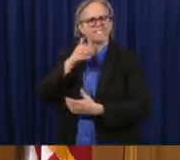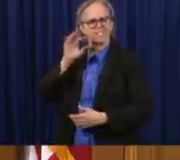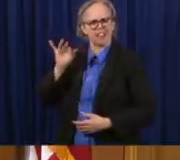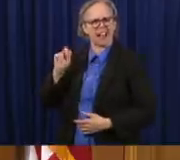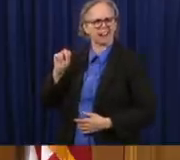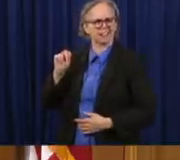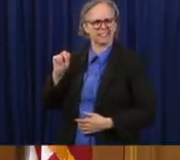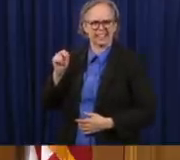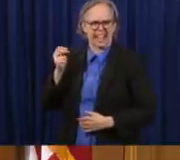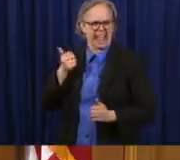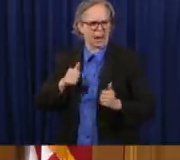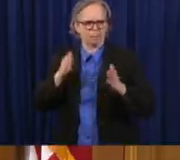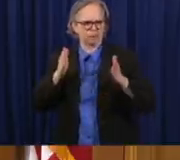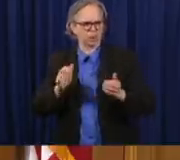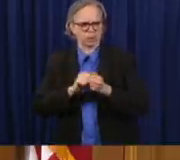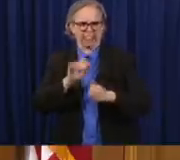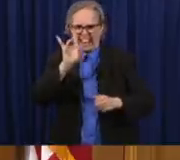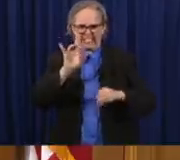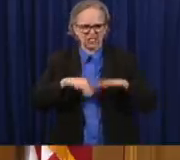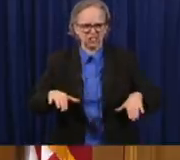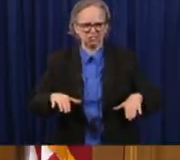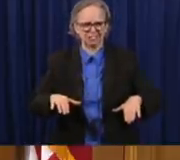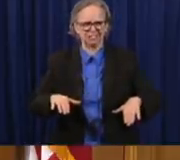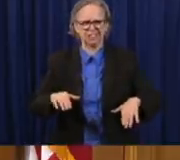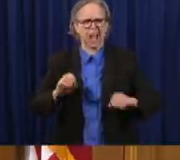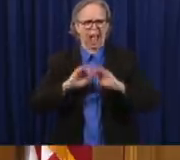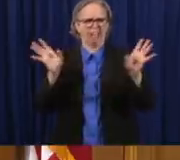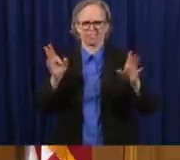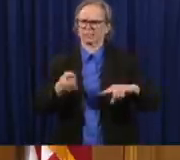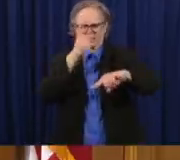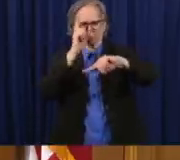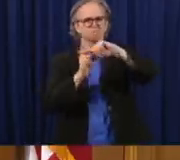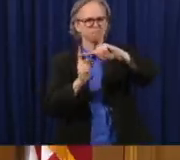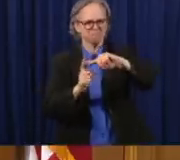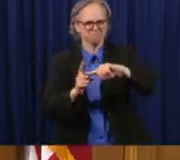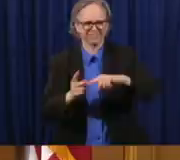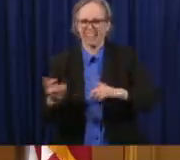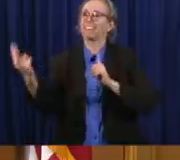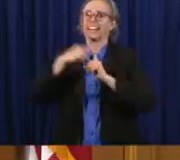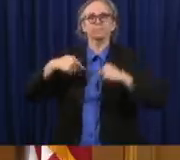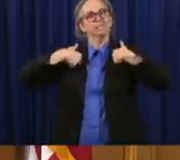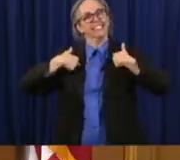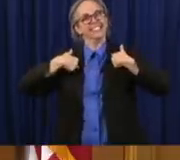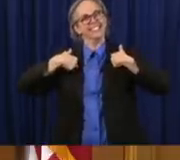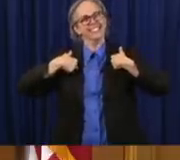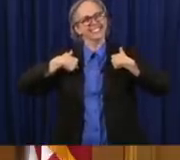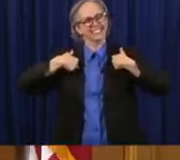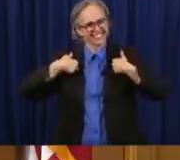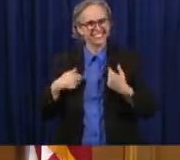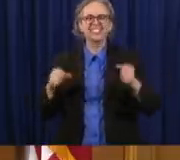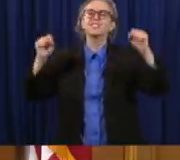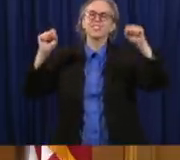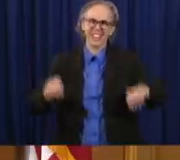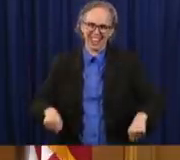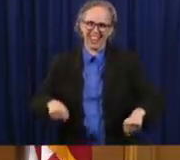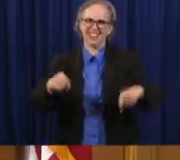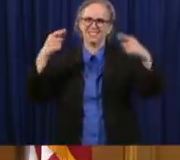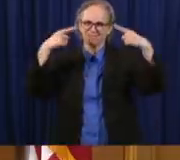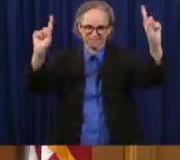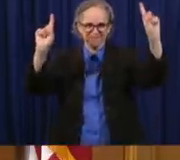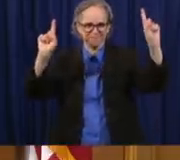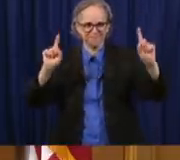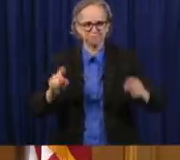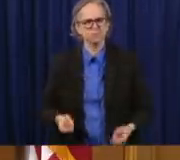by definition is an optimist, and I'm an optimist. We can do this. When I looked at what tie to pick out today,